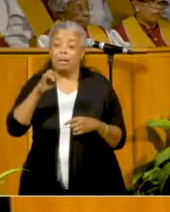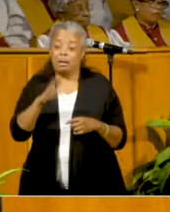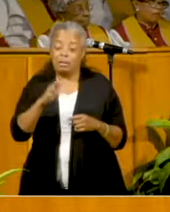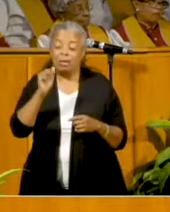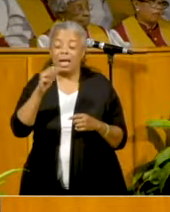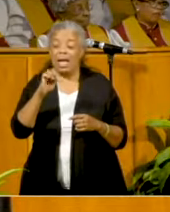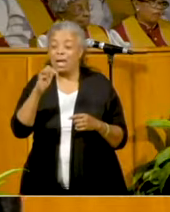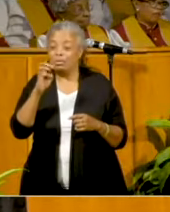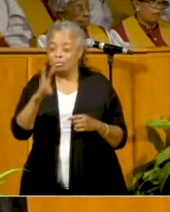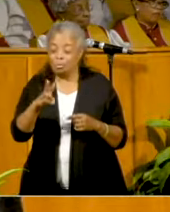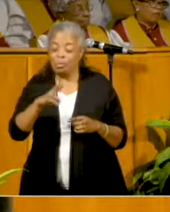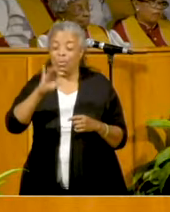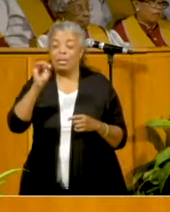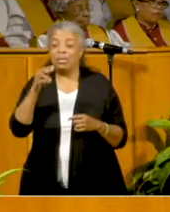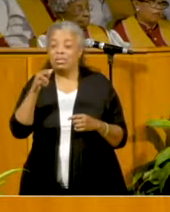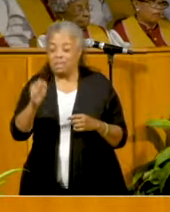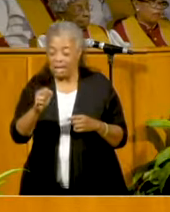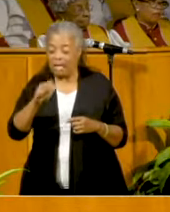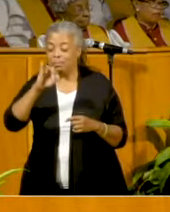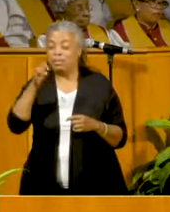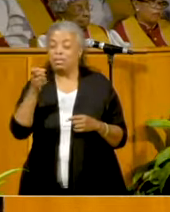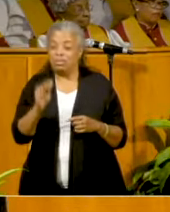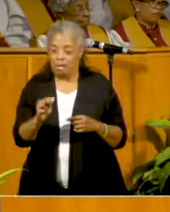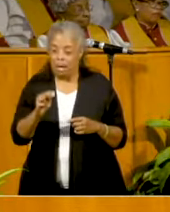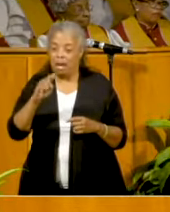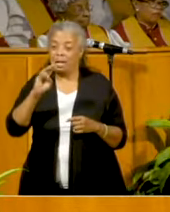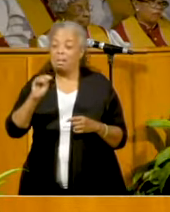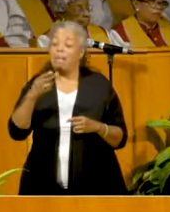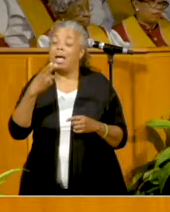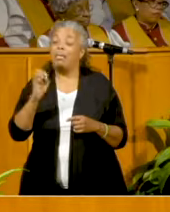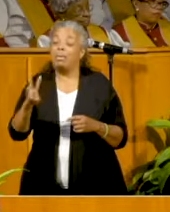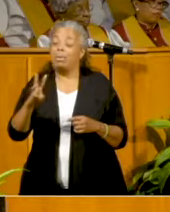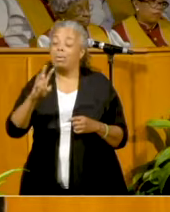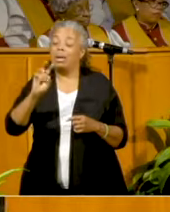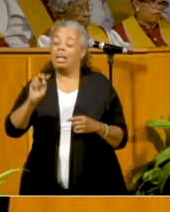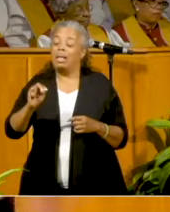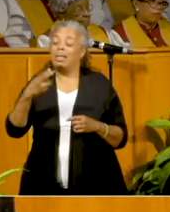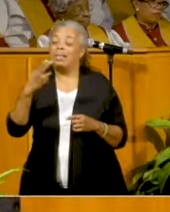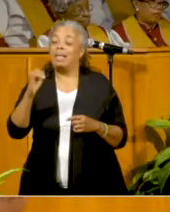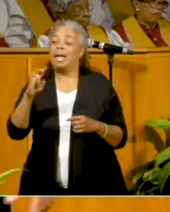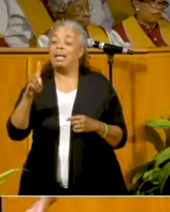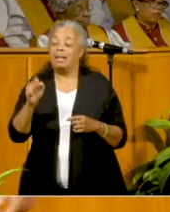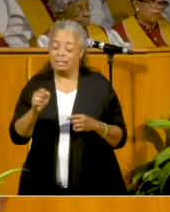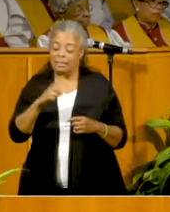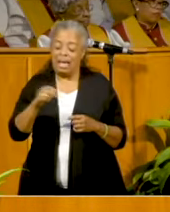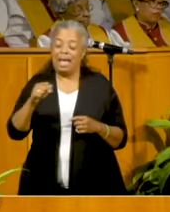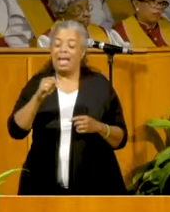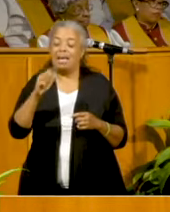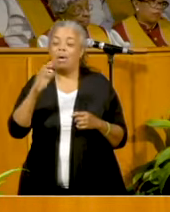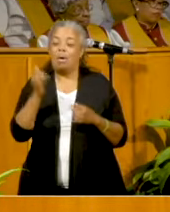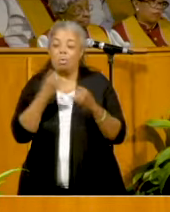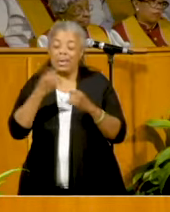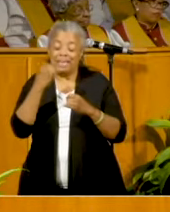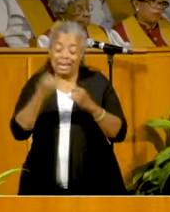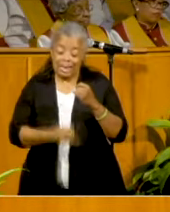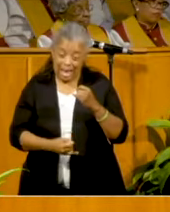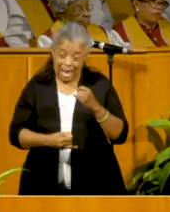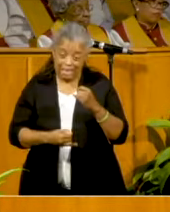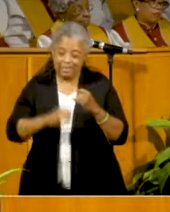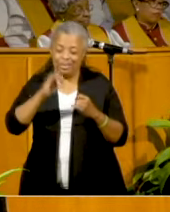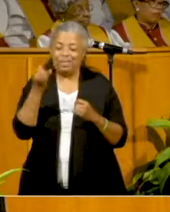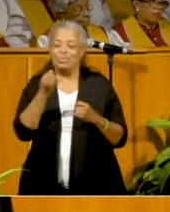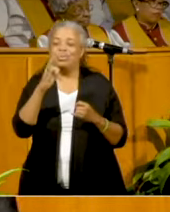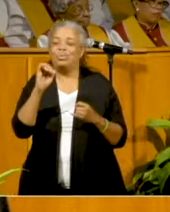and Andrew and James and John and Matthew and Thaddeus and Bartholomew, and always last is